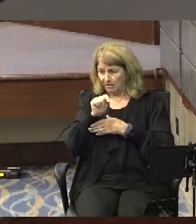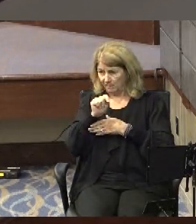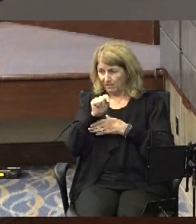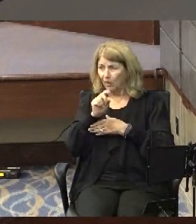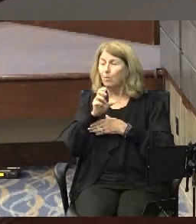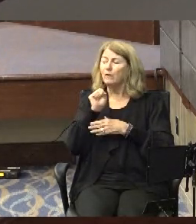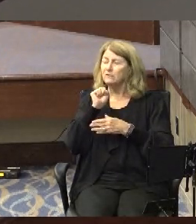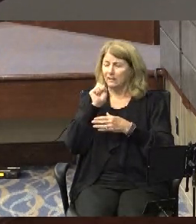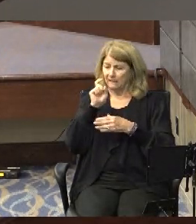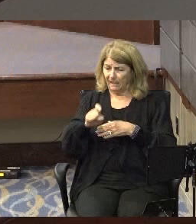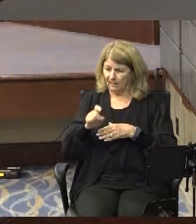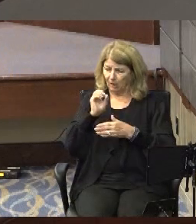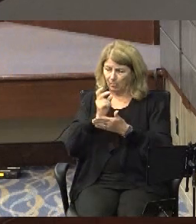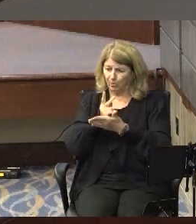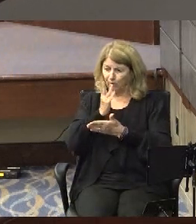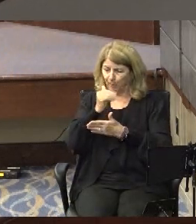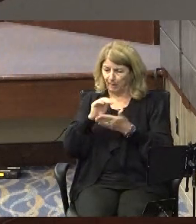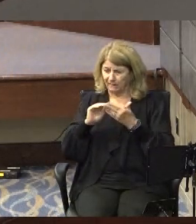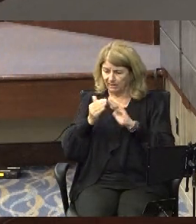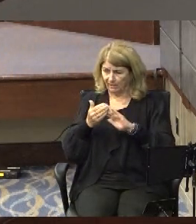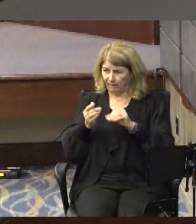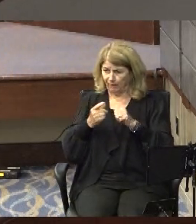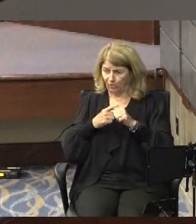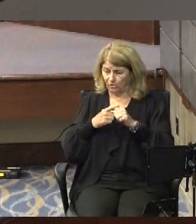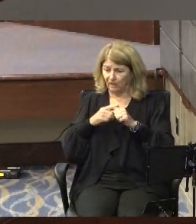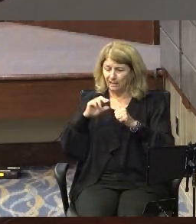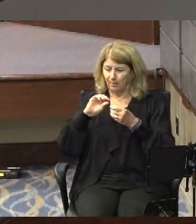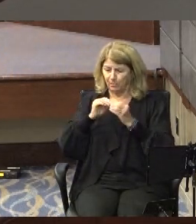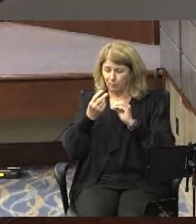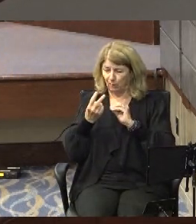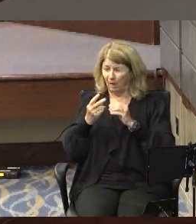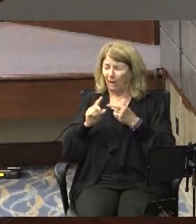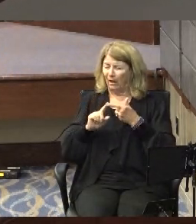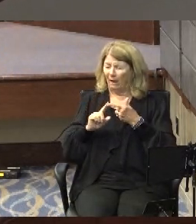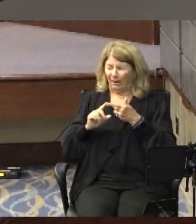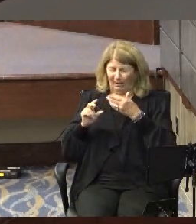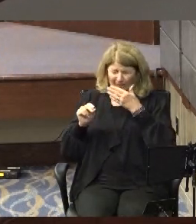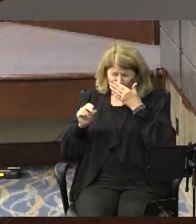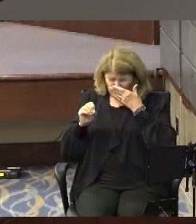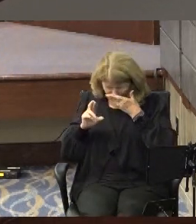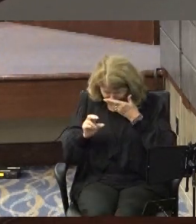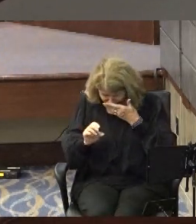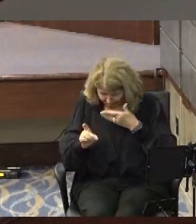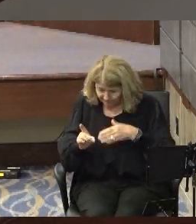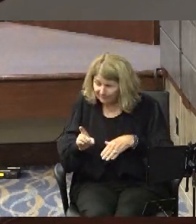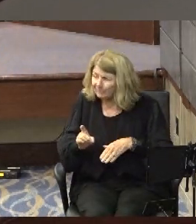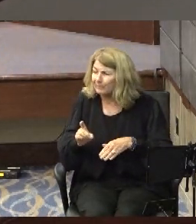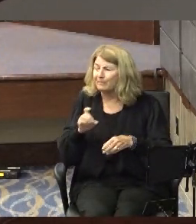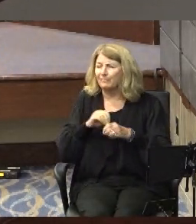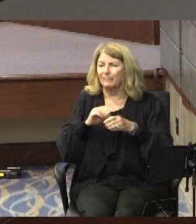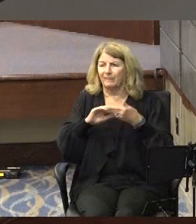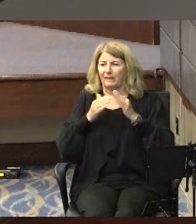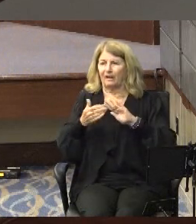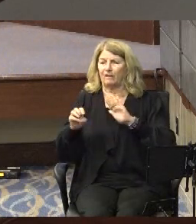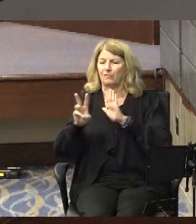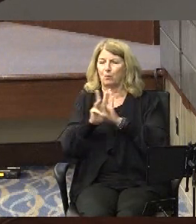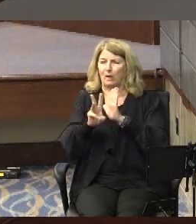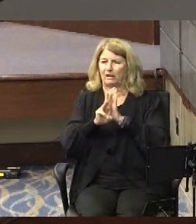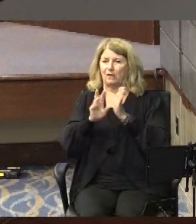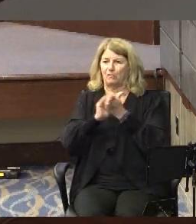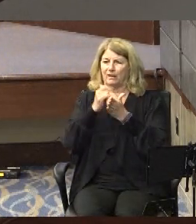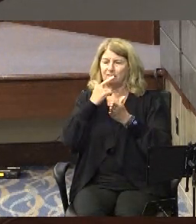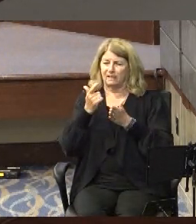city, number one. Number two is there's no ordinance in the city of Waco that says